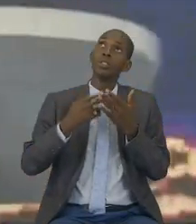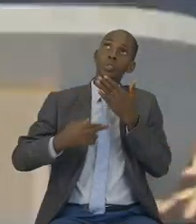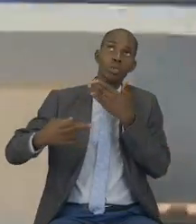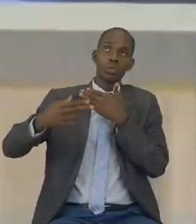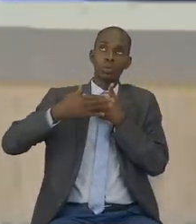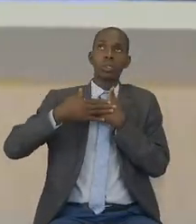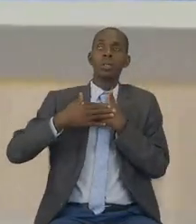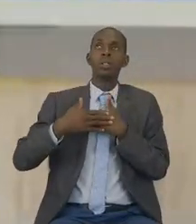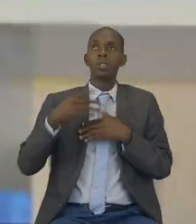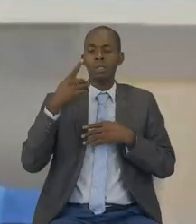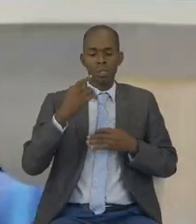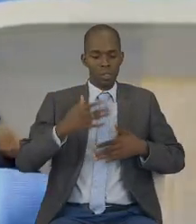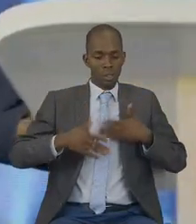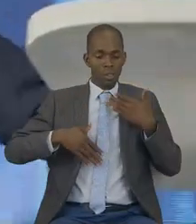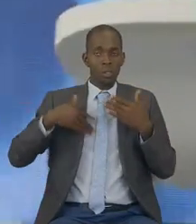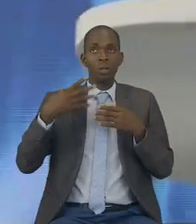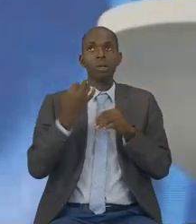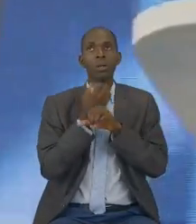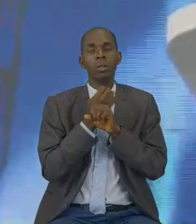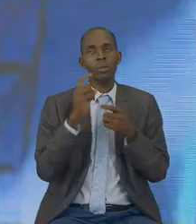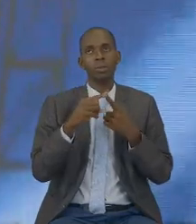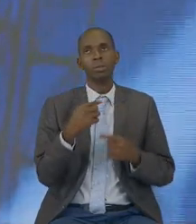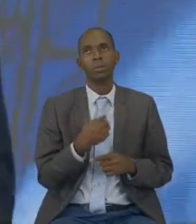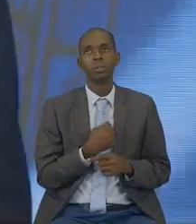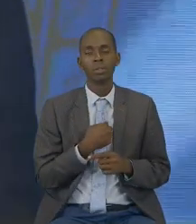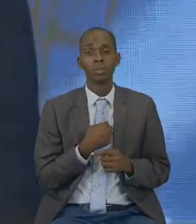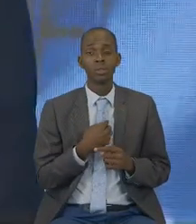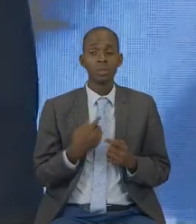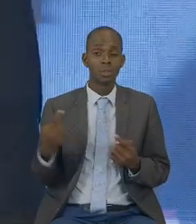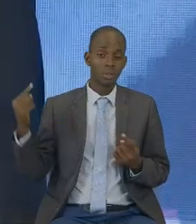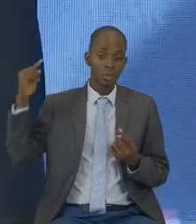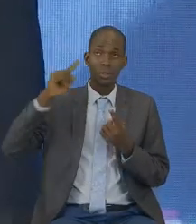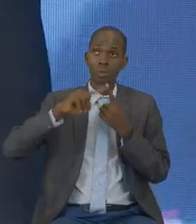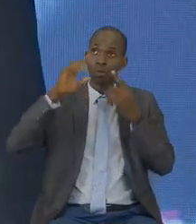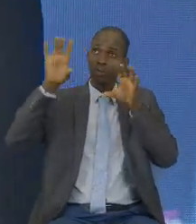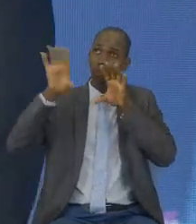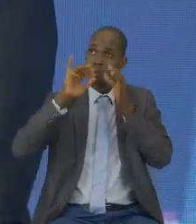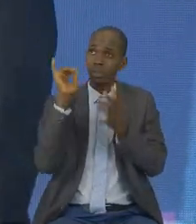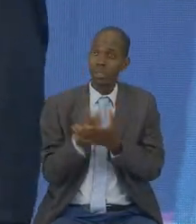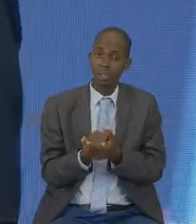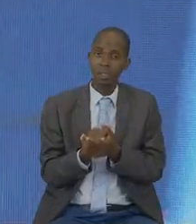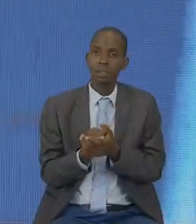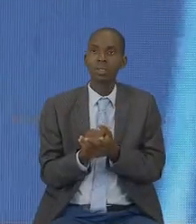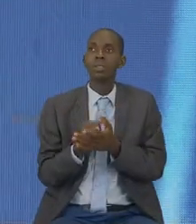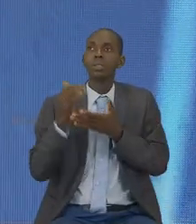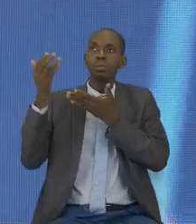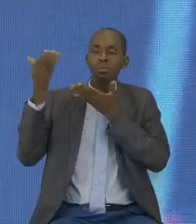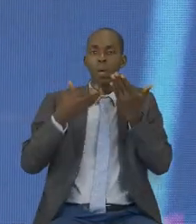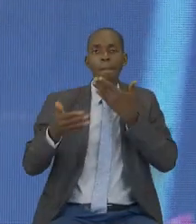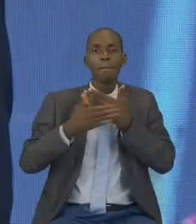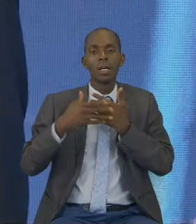of salvation unto me until that is done. Restore the victory